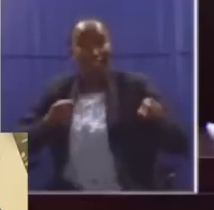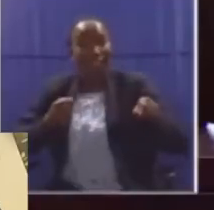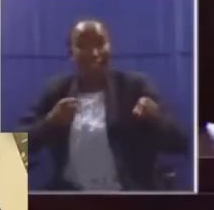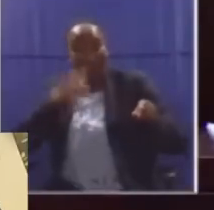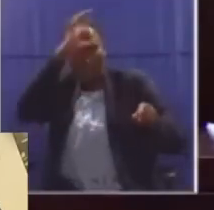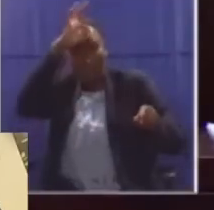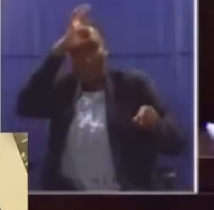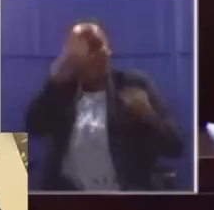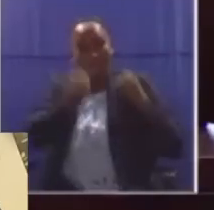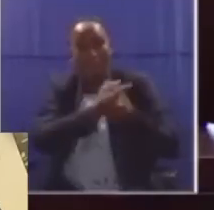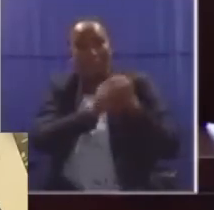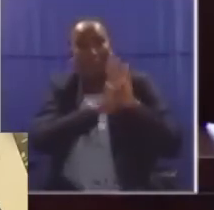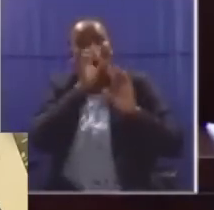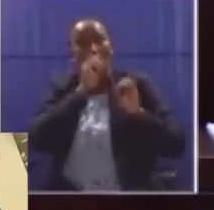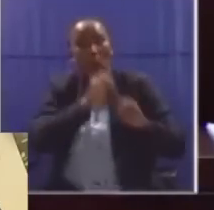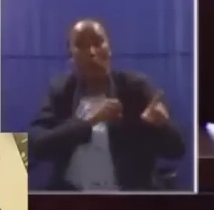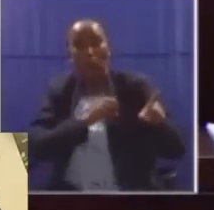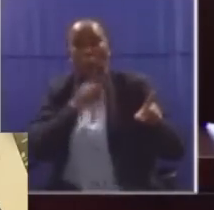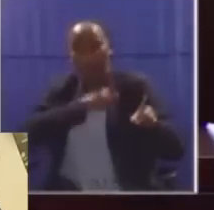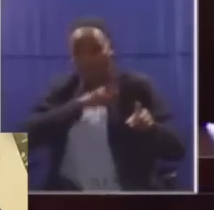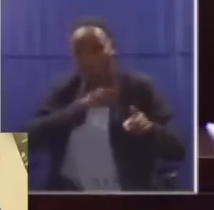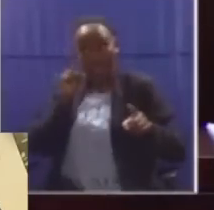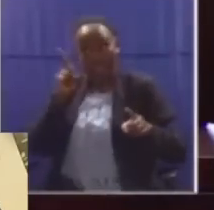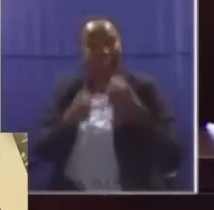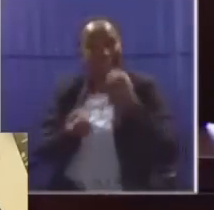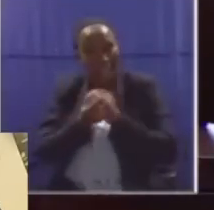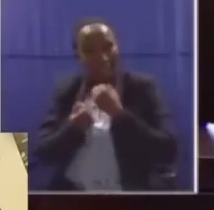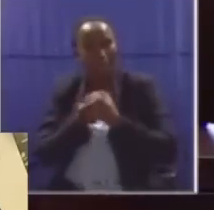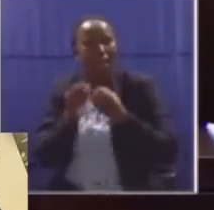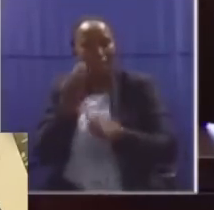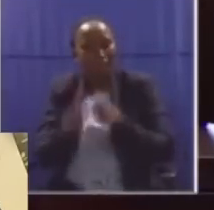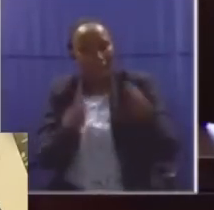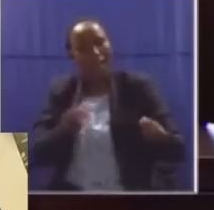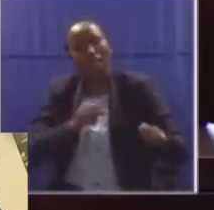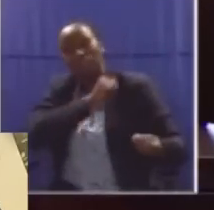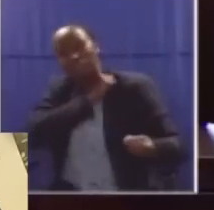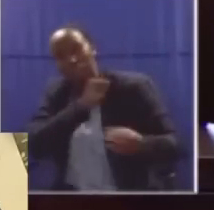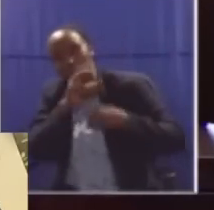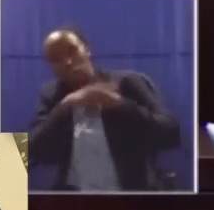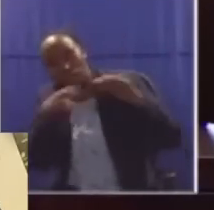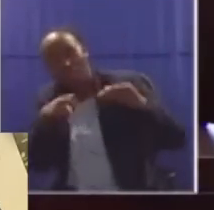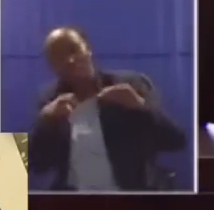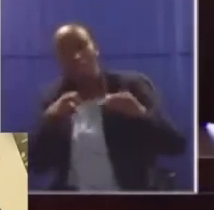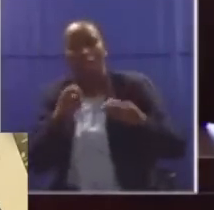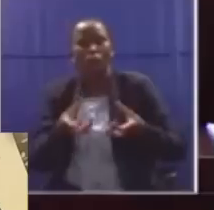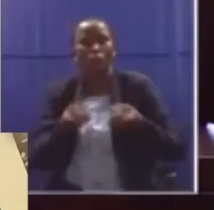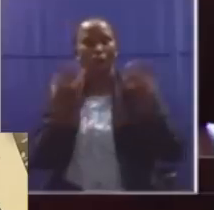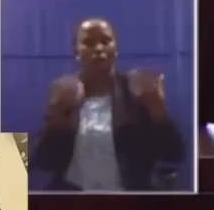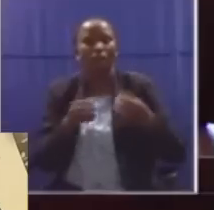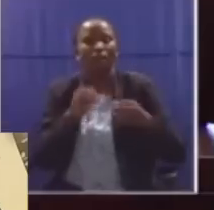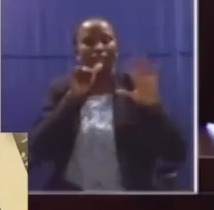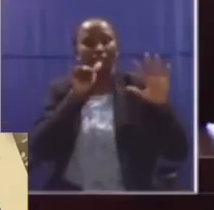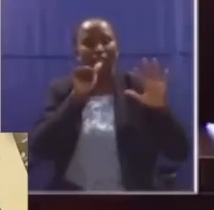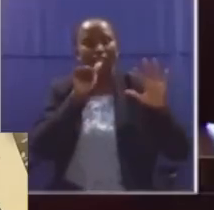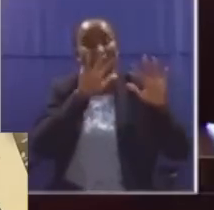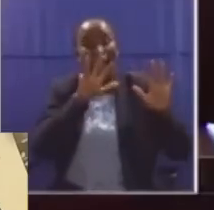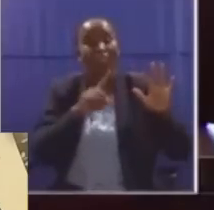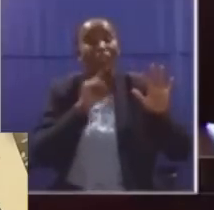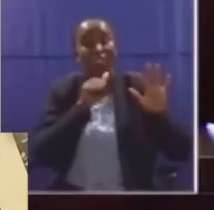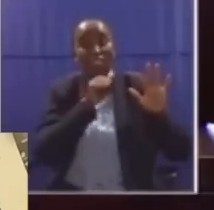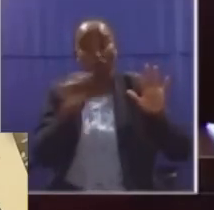agencies, resulting in kidnappings, for example, having nearly doubled from 5,693 when you took office to